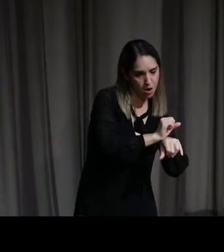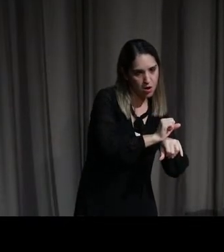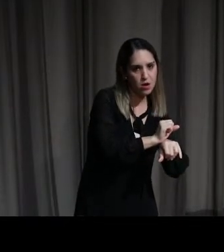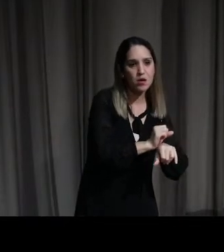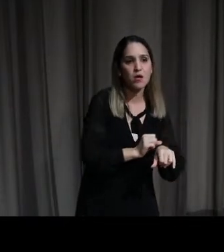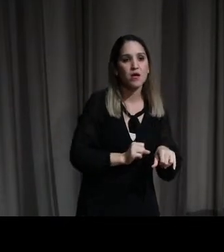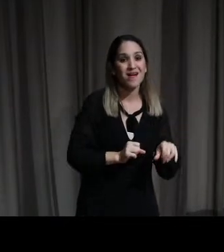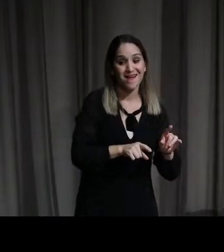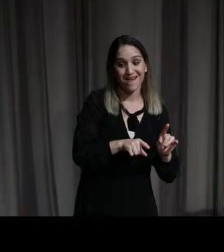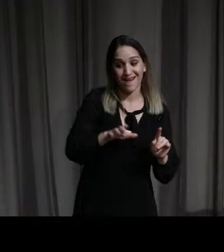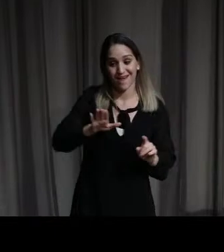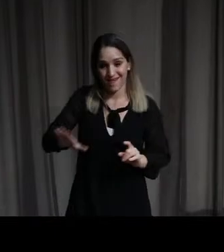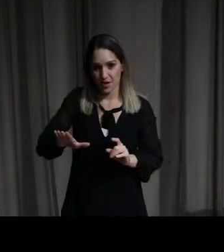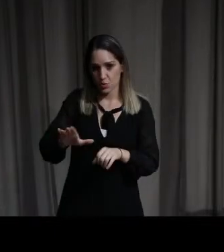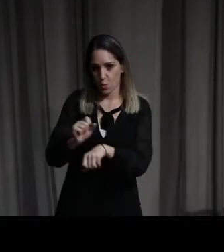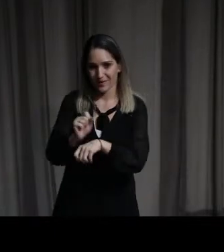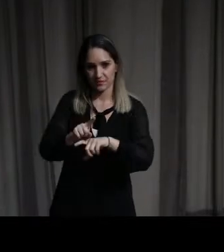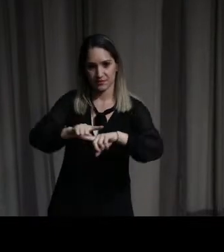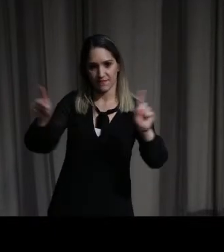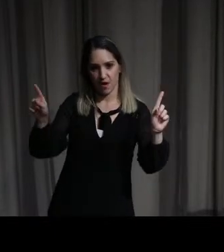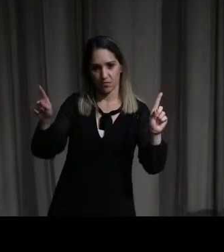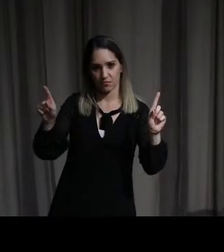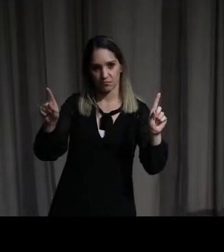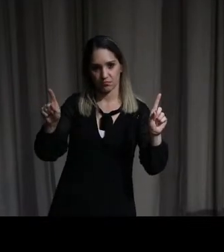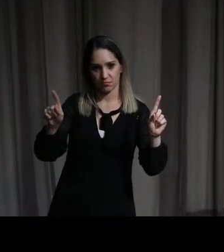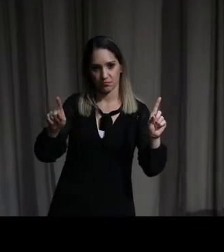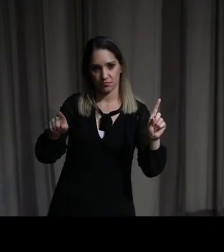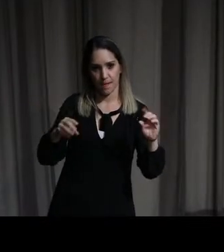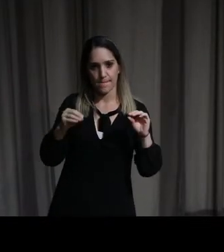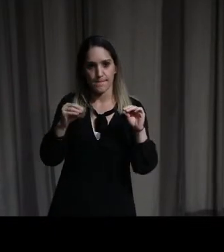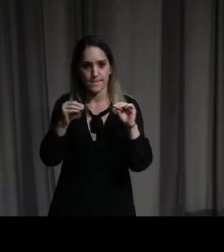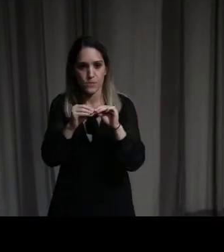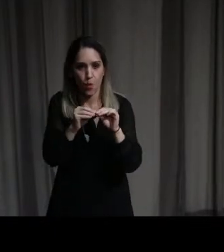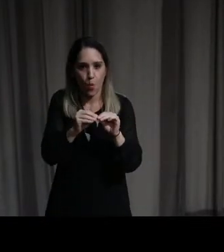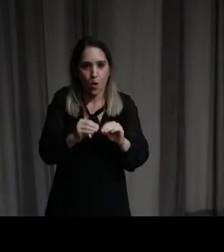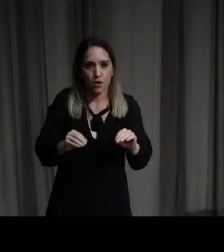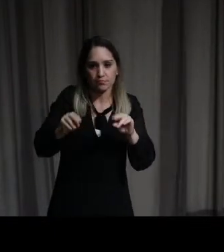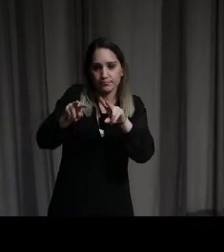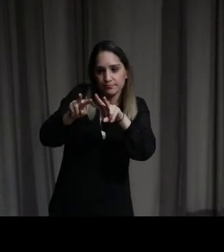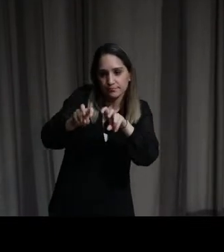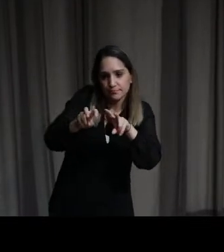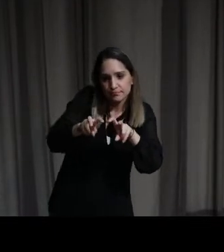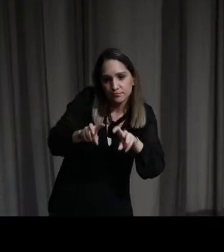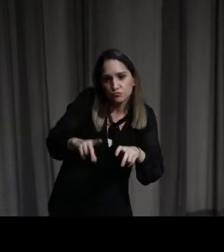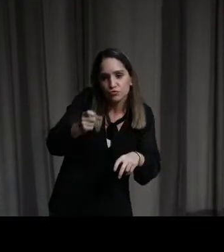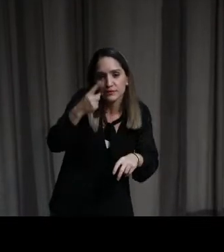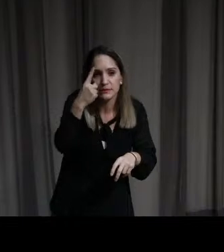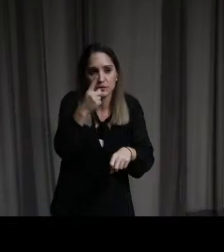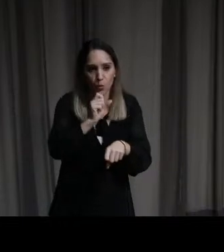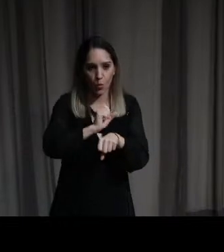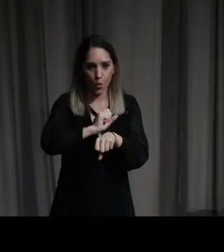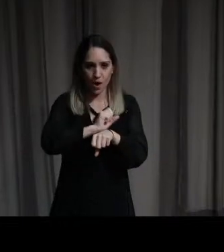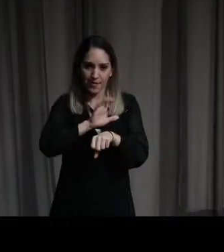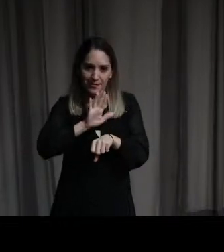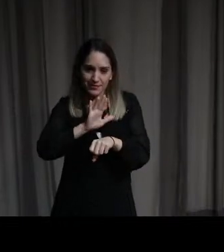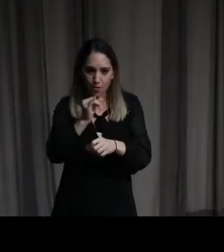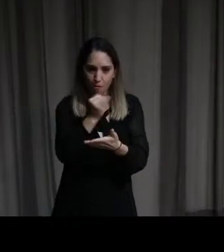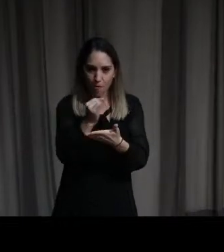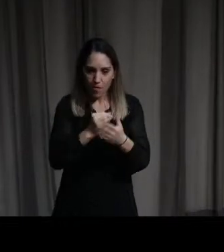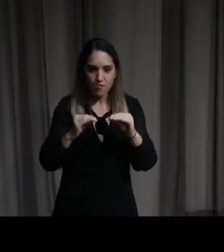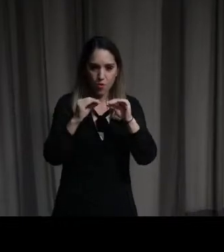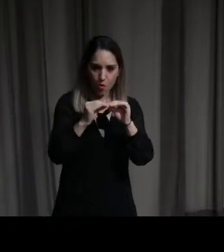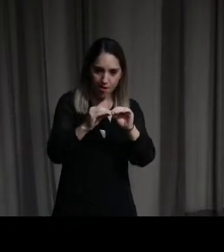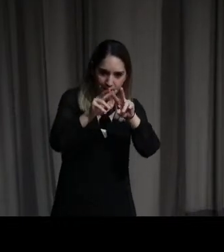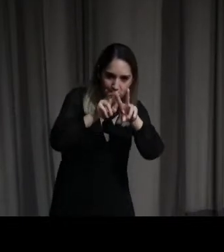necessary in these works. Right. There's more of a decoding that goes on in Absolutely. Lam's Absolutely. You really have to